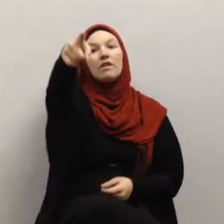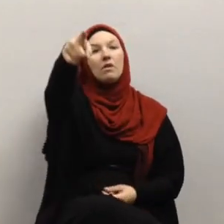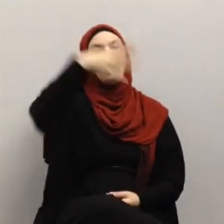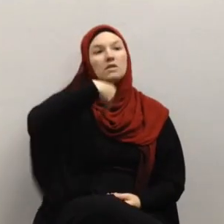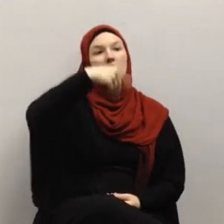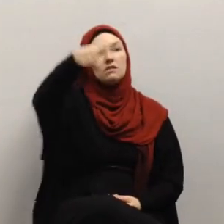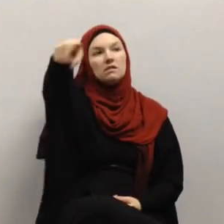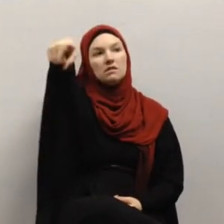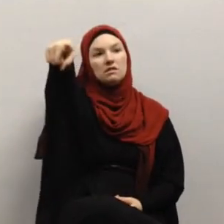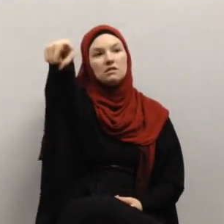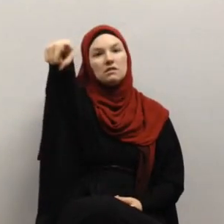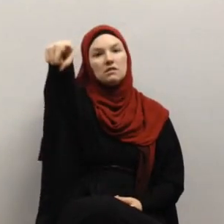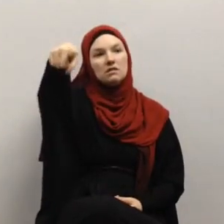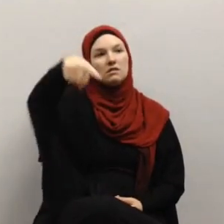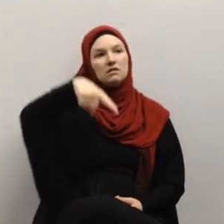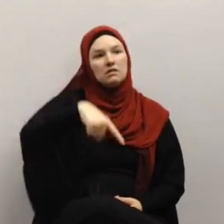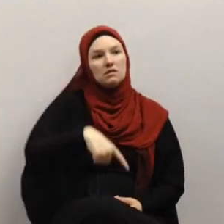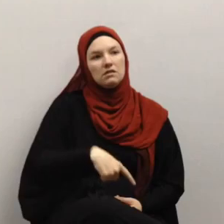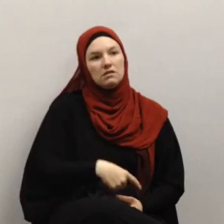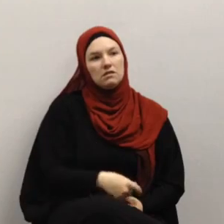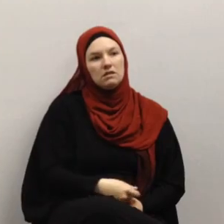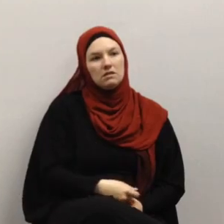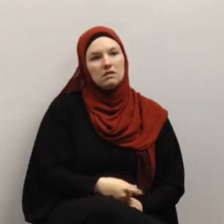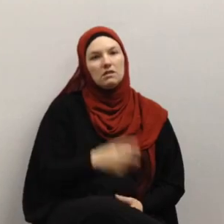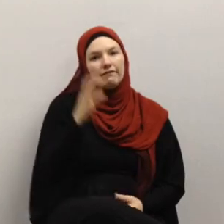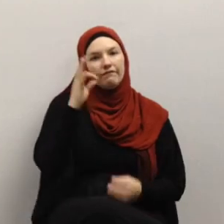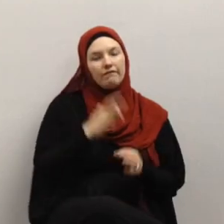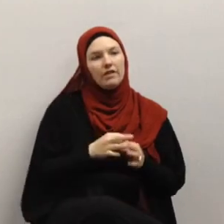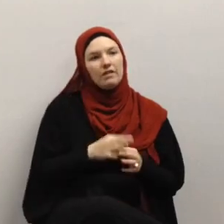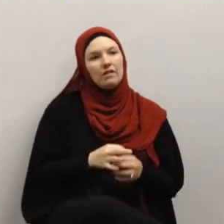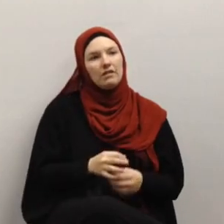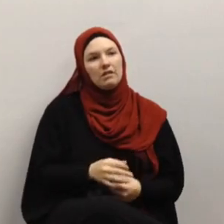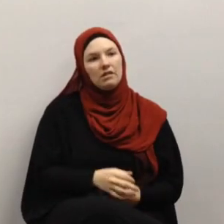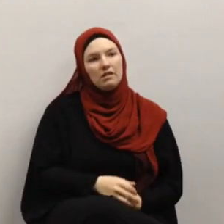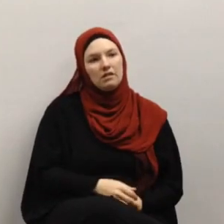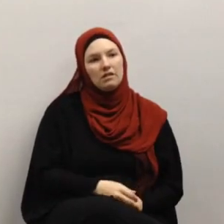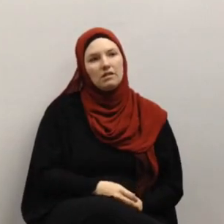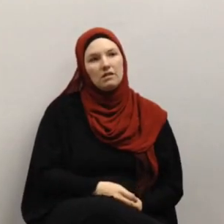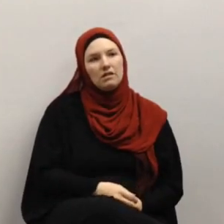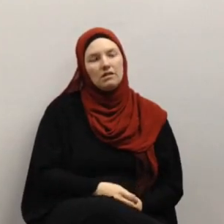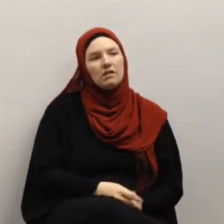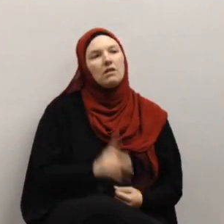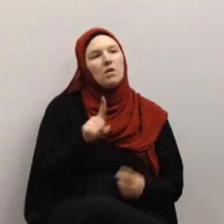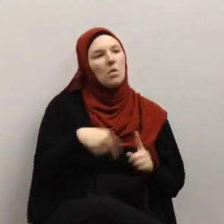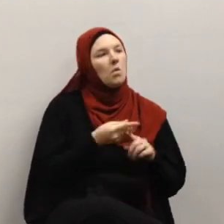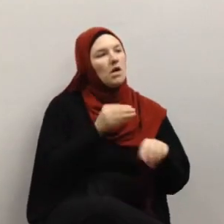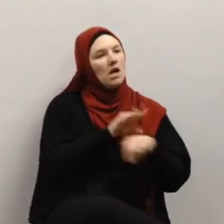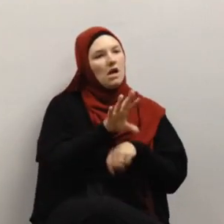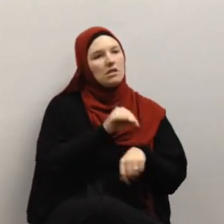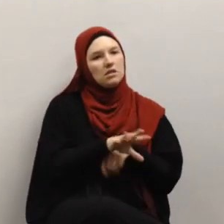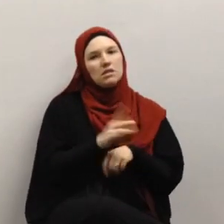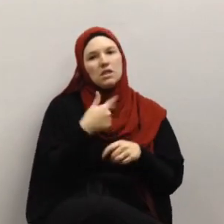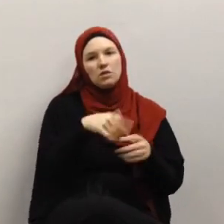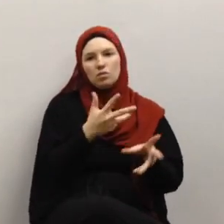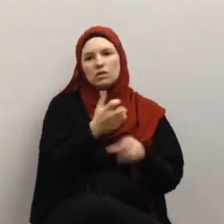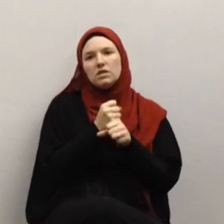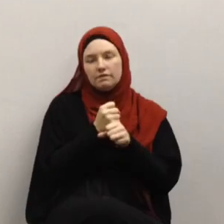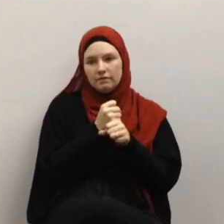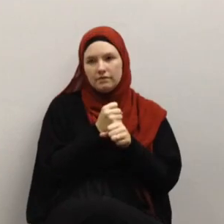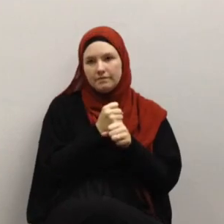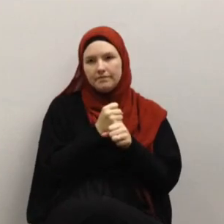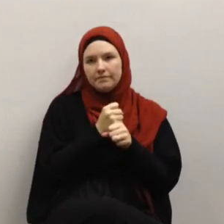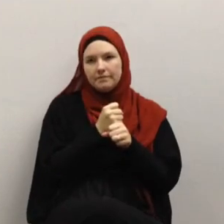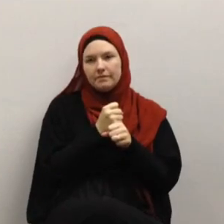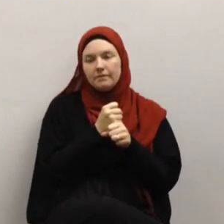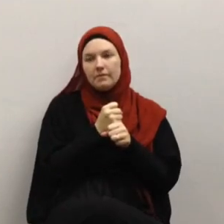their own faith, their own doctrine, and their own guidance that they received. They neither